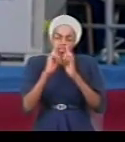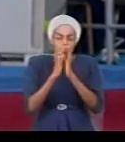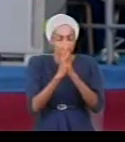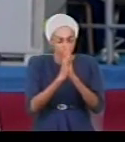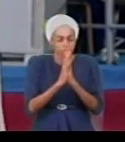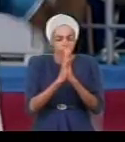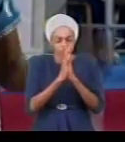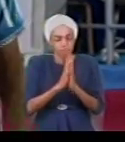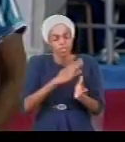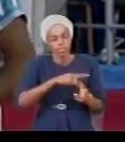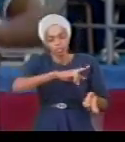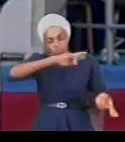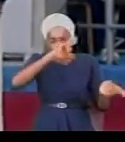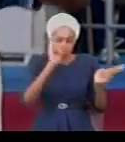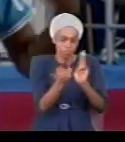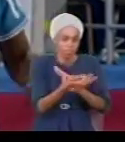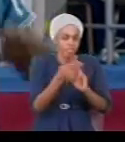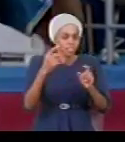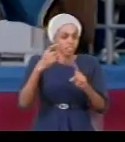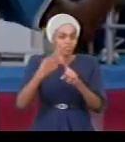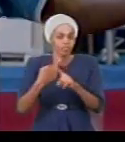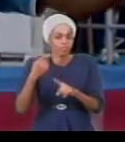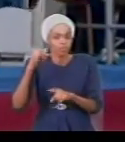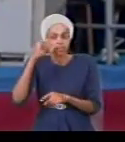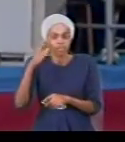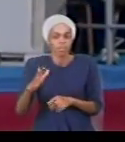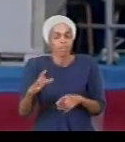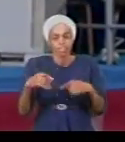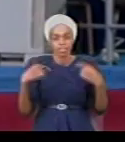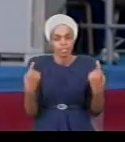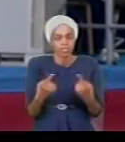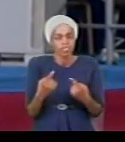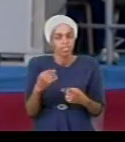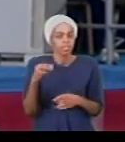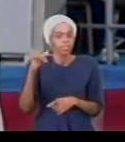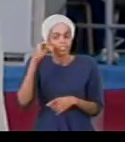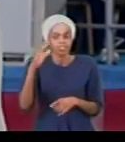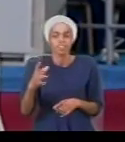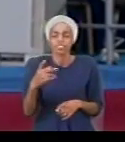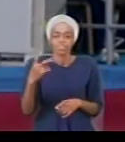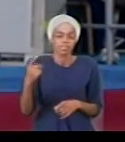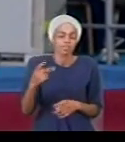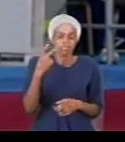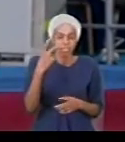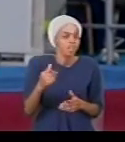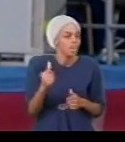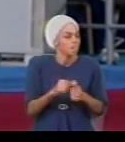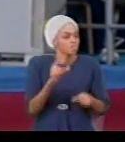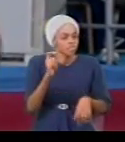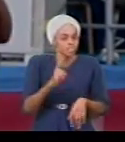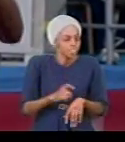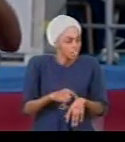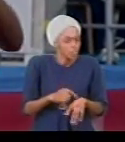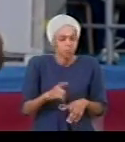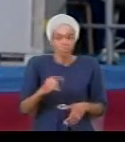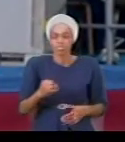every day problem is affecting me. I do not have joy, I do not have peace. But since that Adamawa Global Crusade